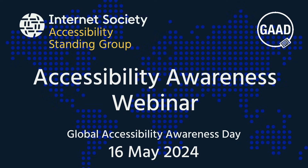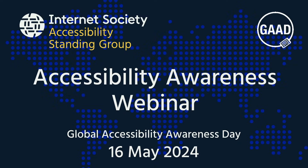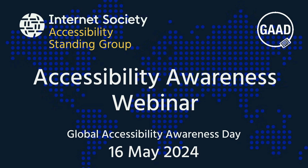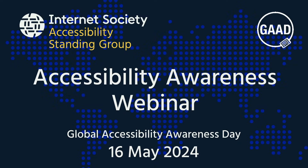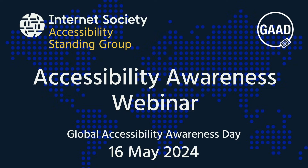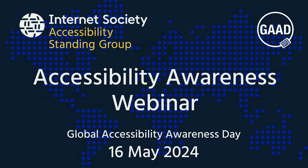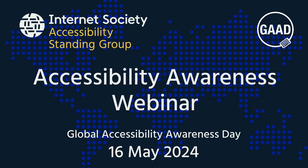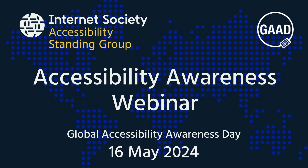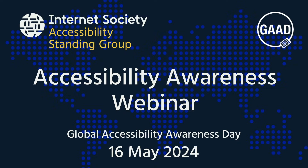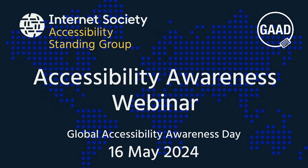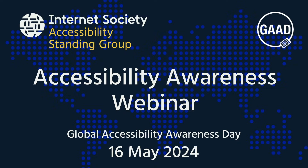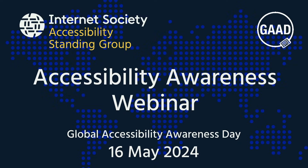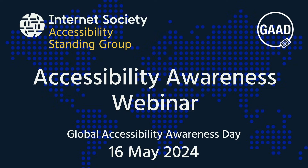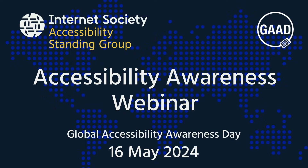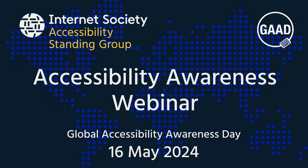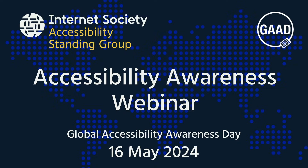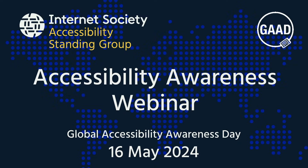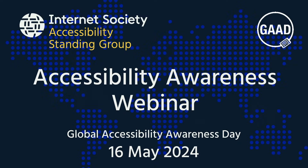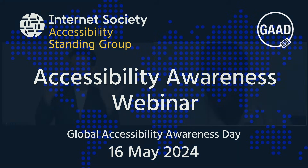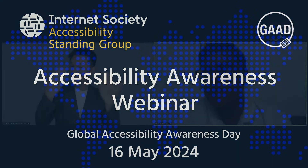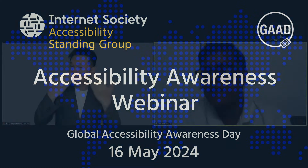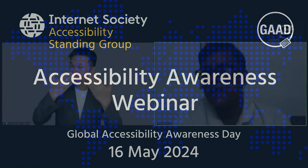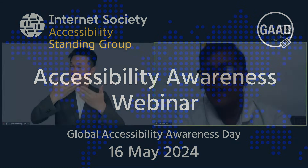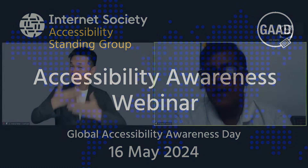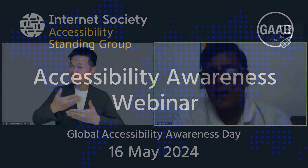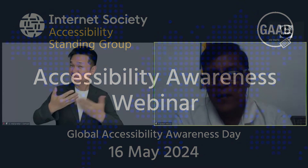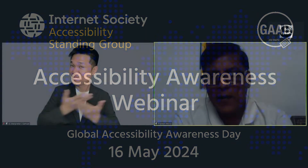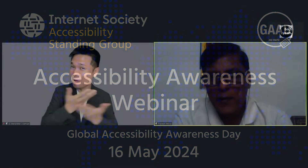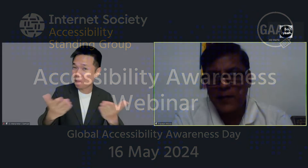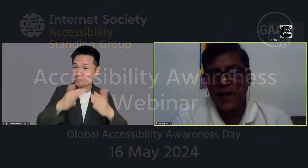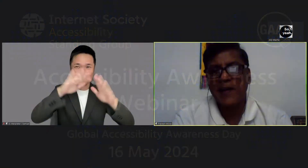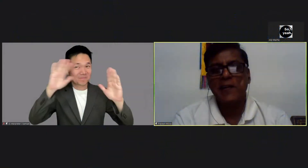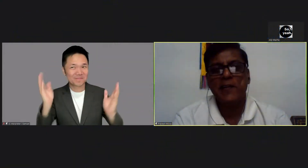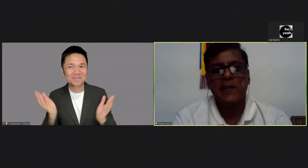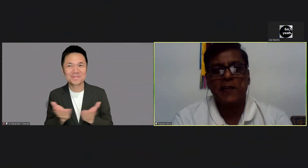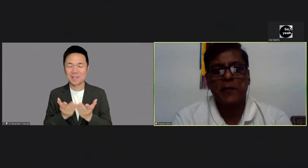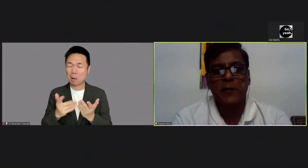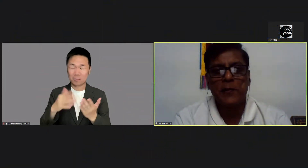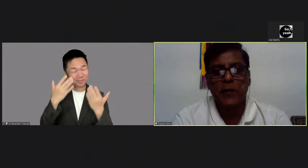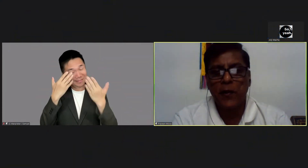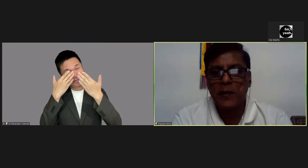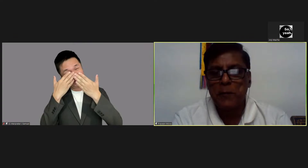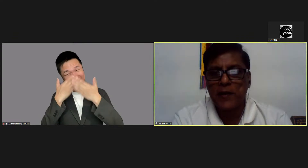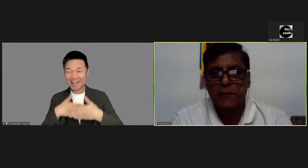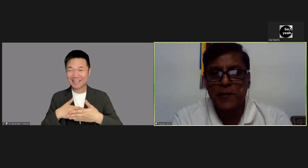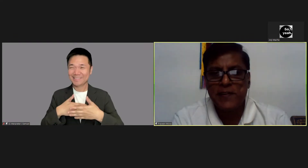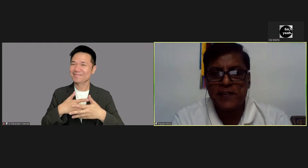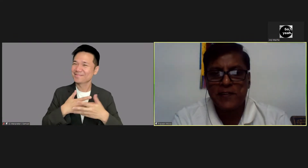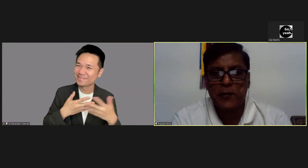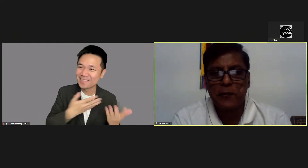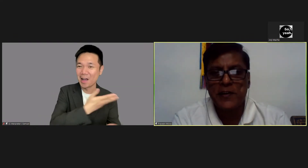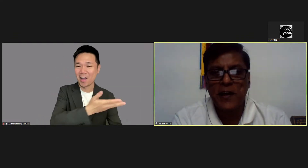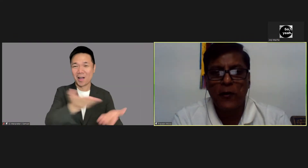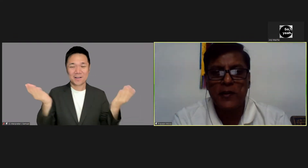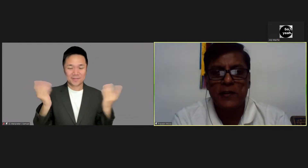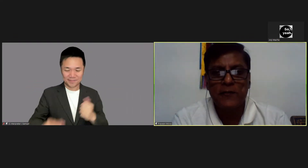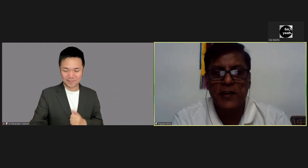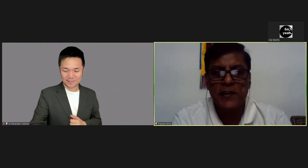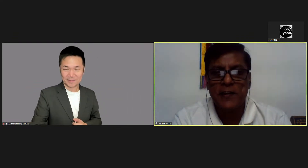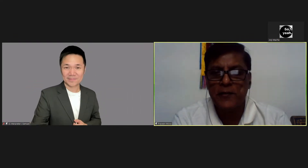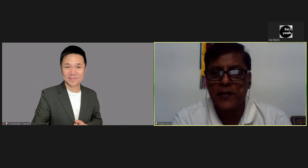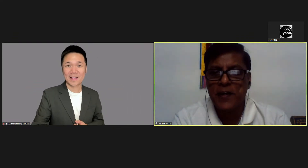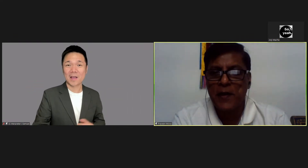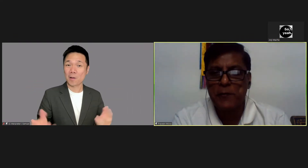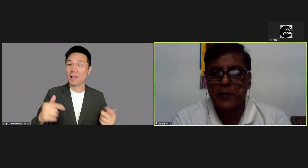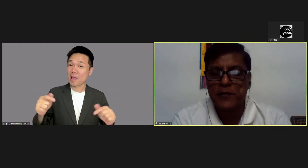So good morning, good afternoon, good evening, good night to all the participants. So we are all in